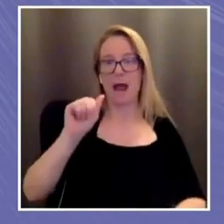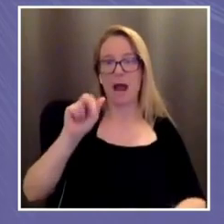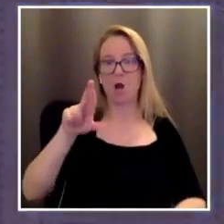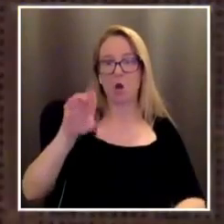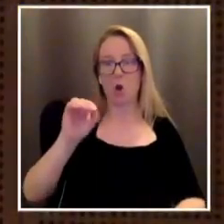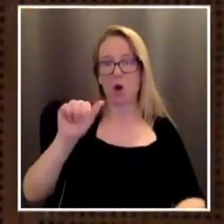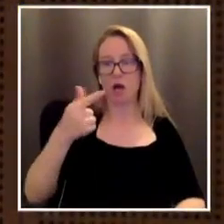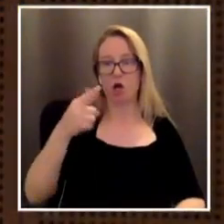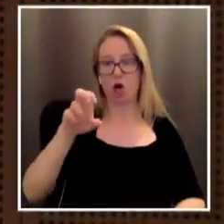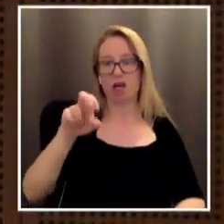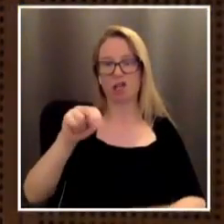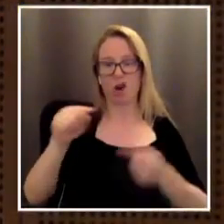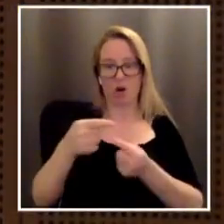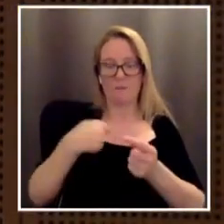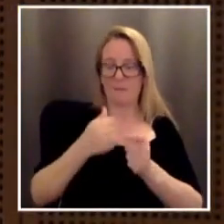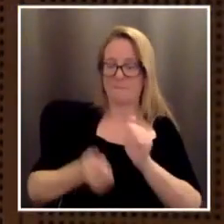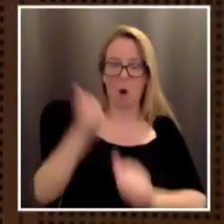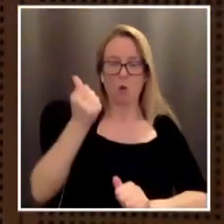deeply.